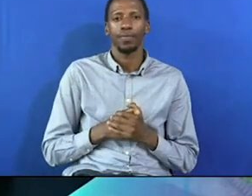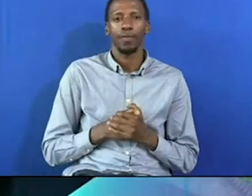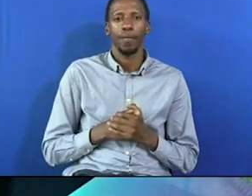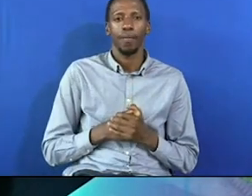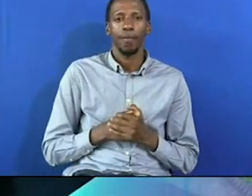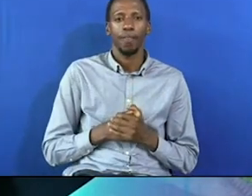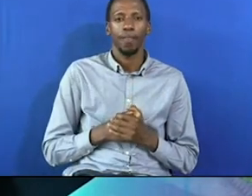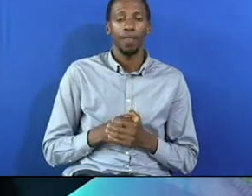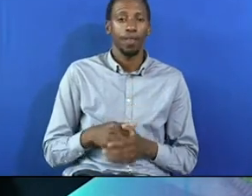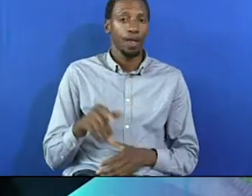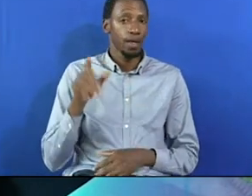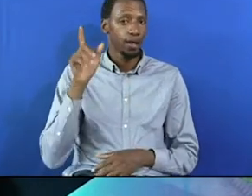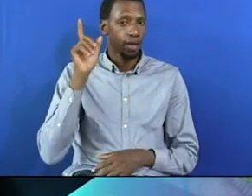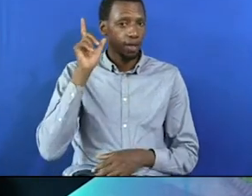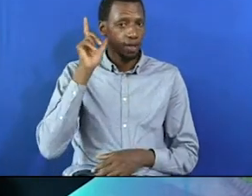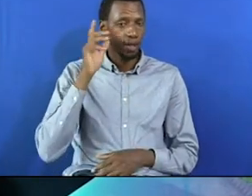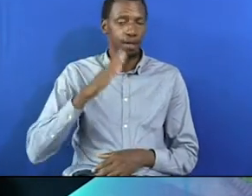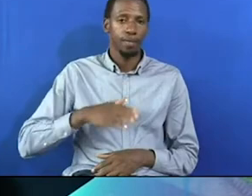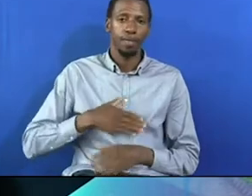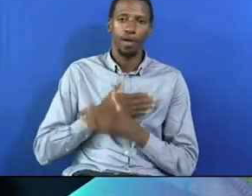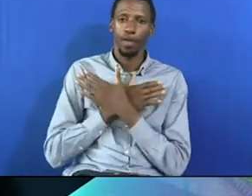be gifted. Listen, friends.